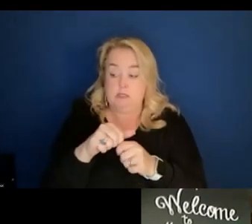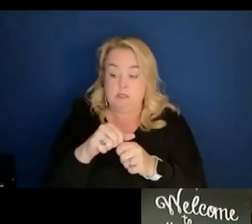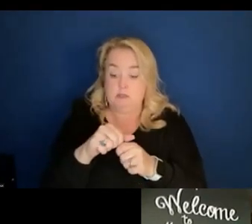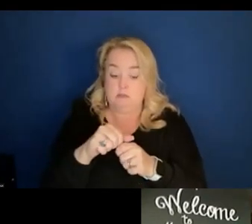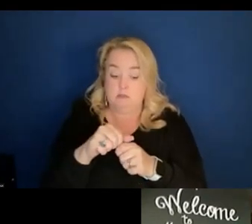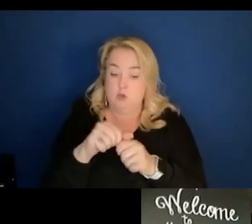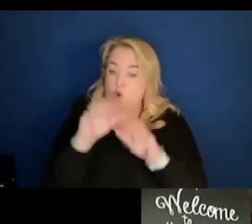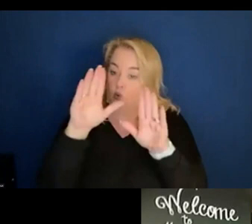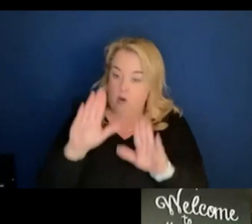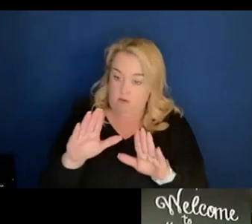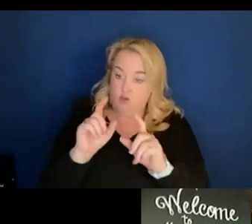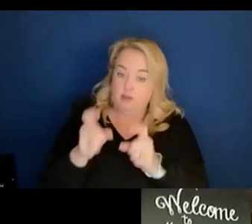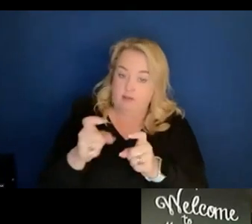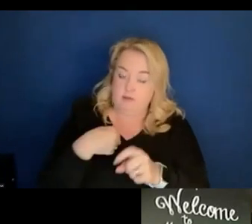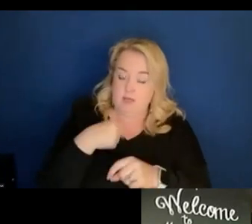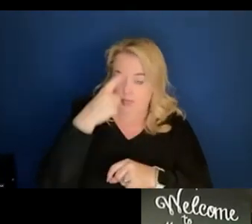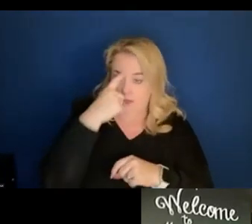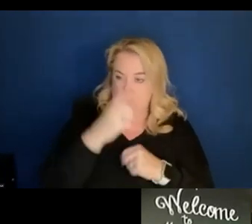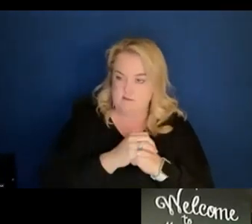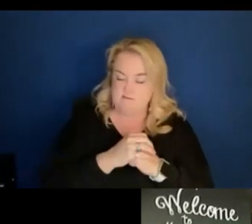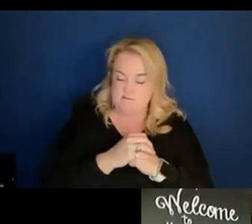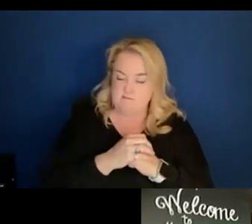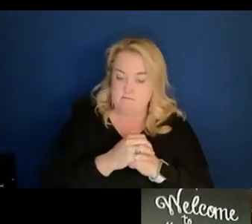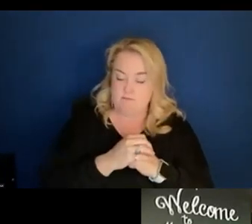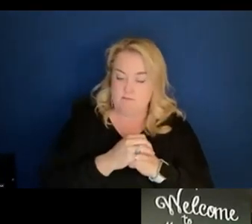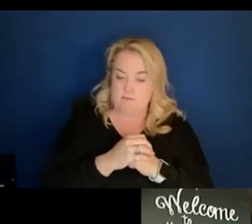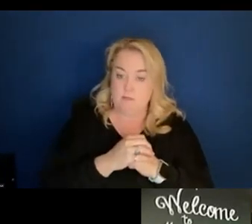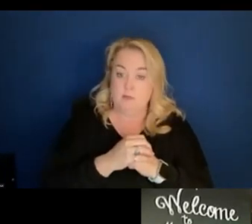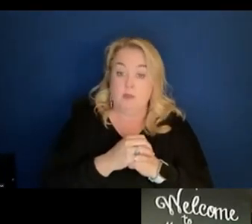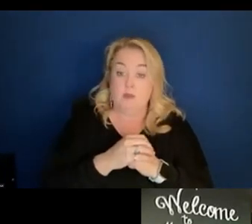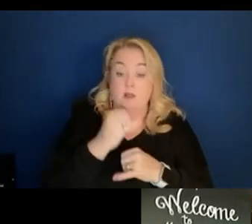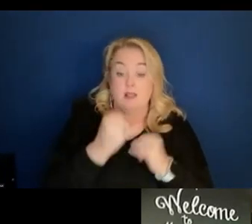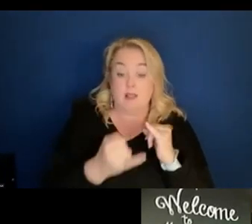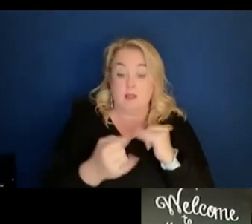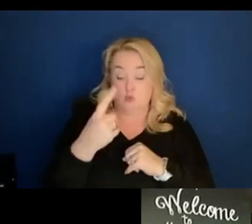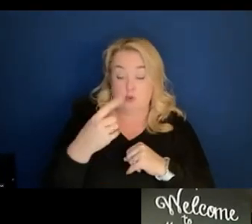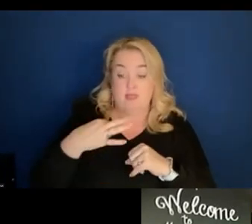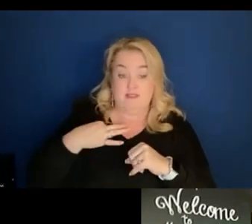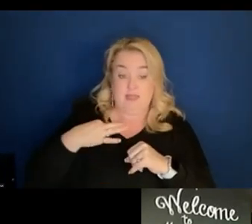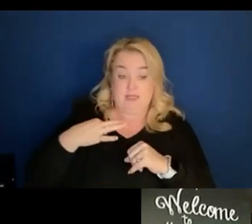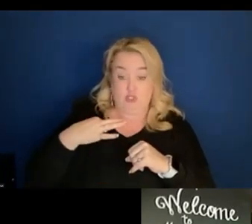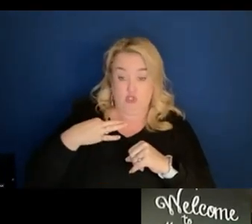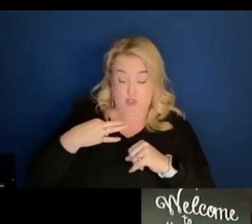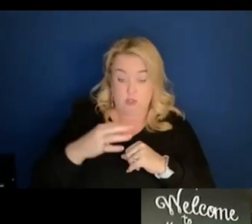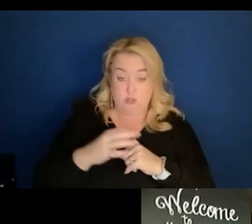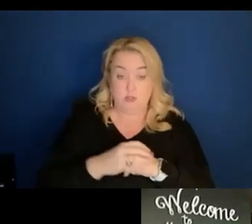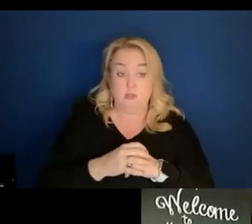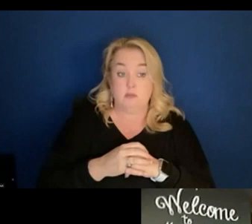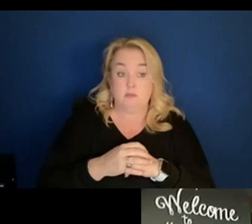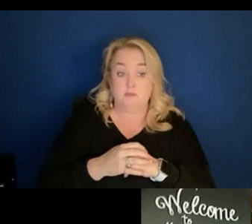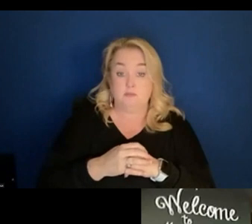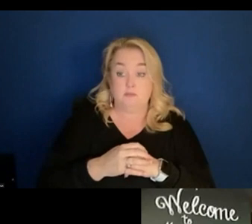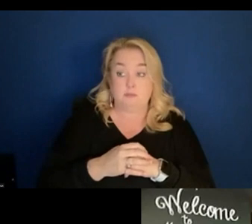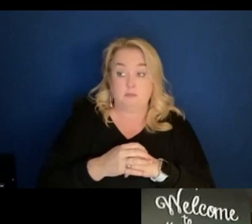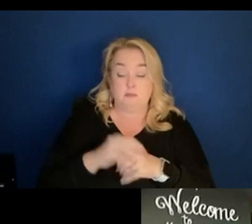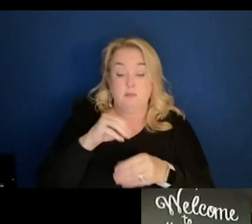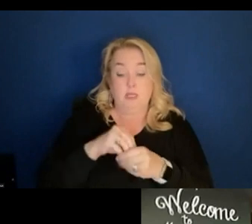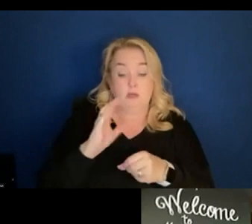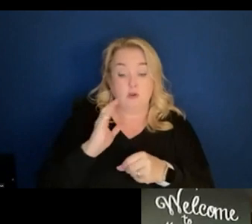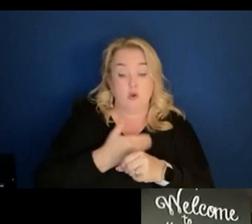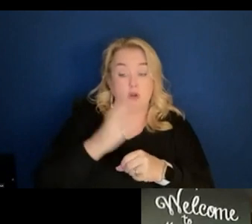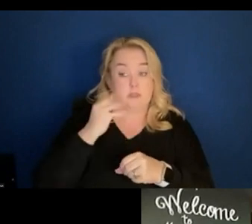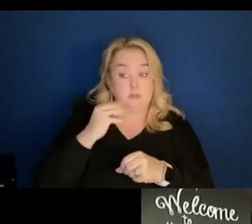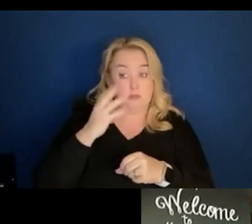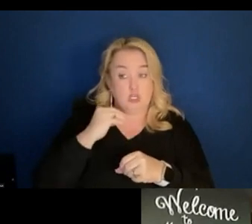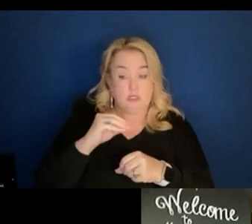is a wonderful gift, I think. And then lastly, the volunteers. In our experience, you know, of